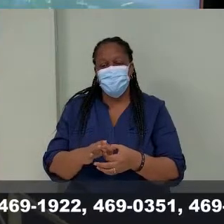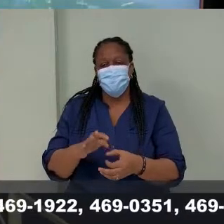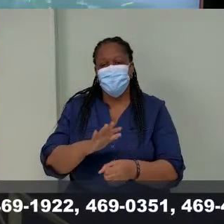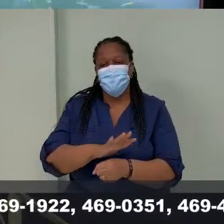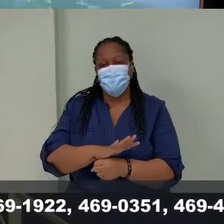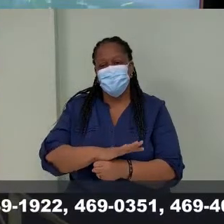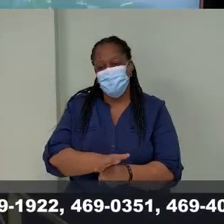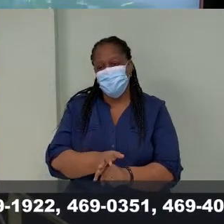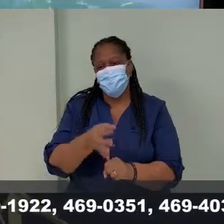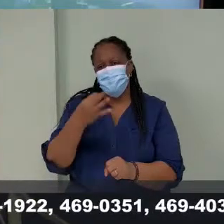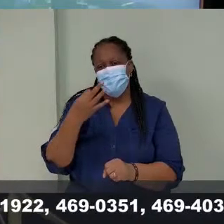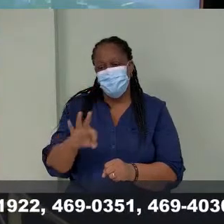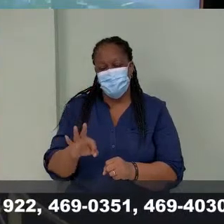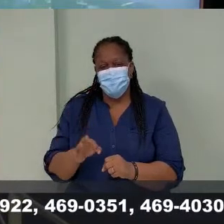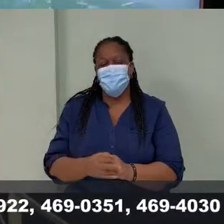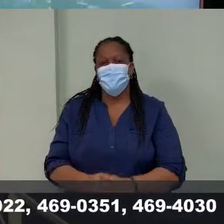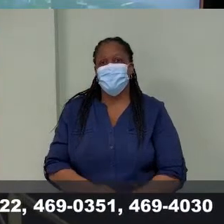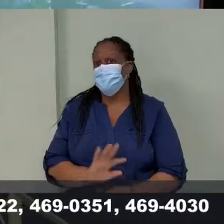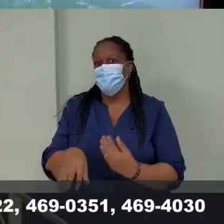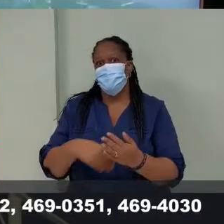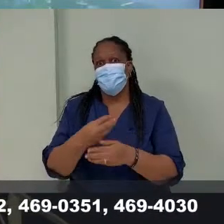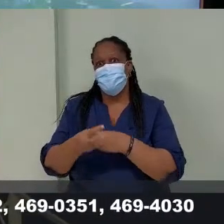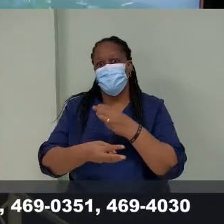COVID-19 global pandemic.